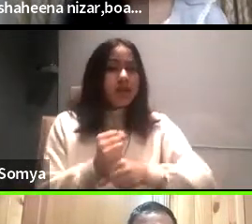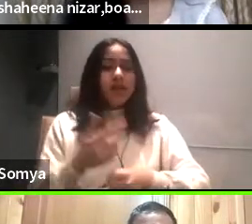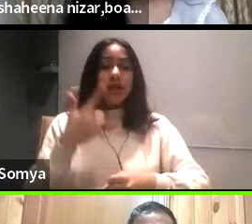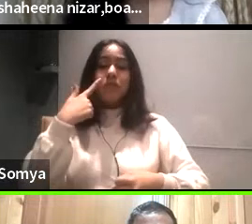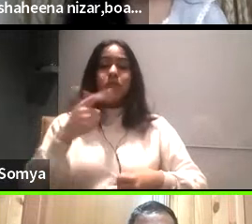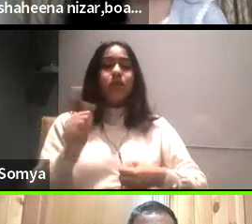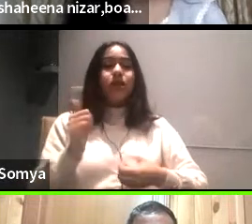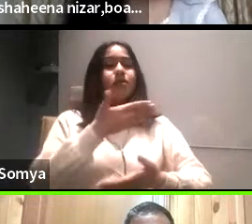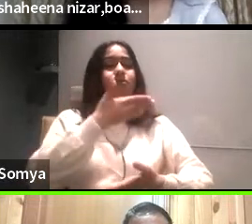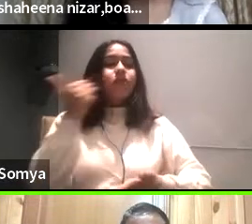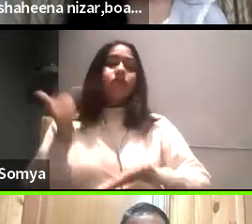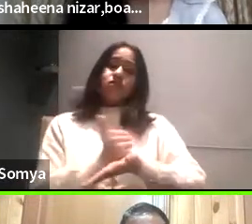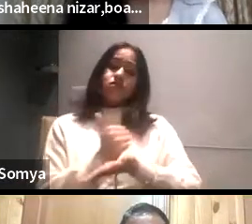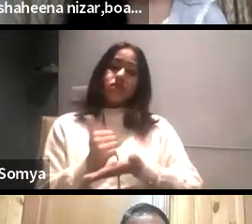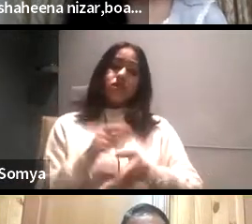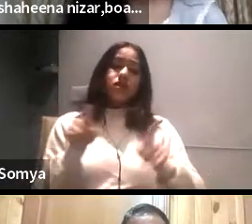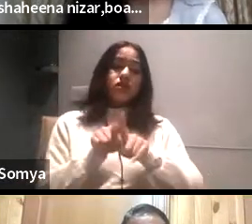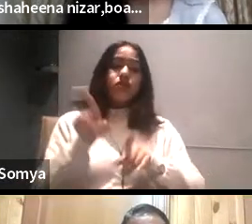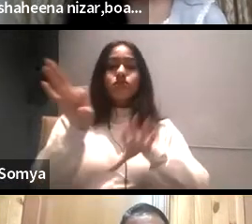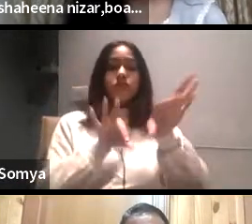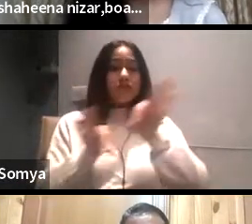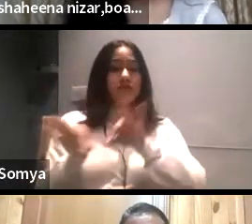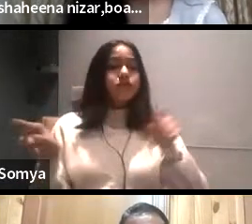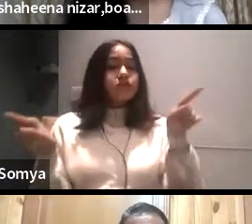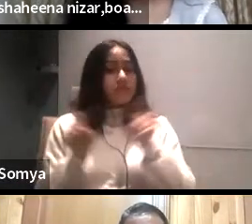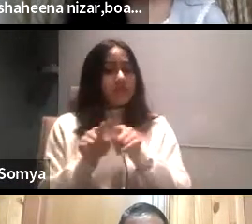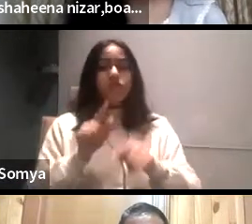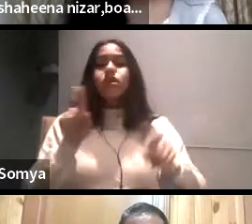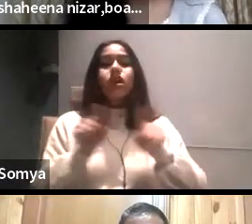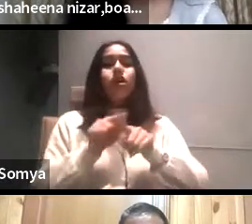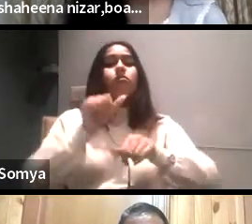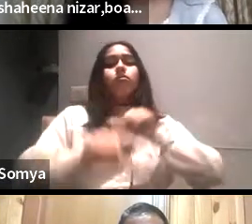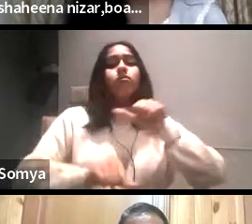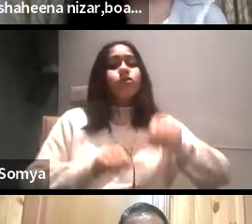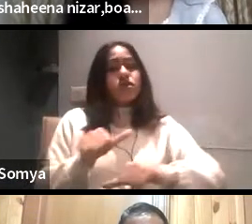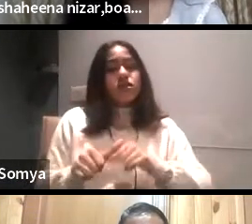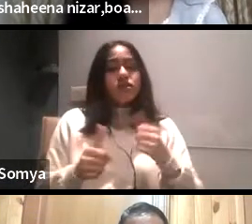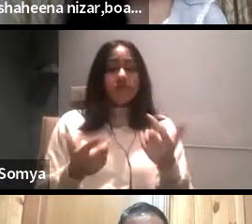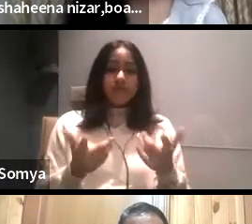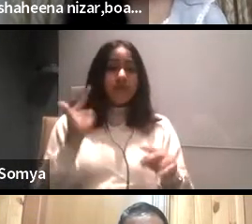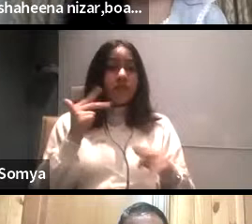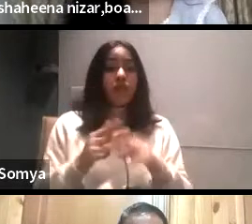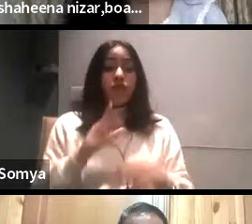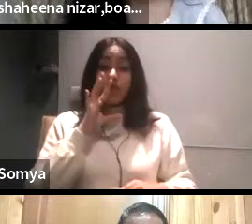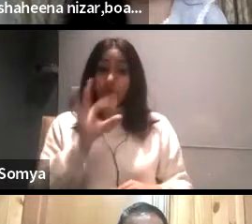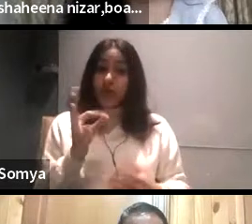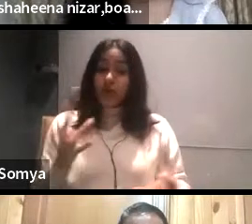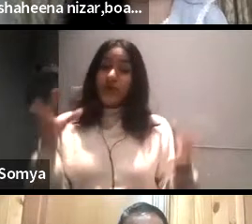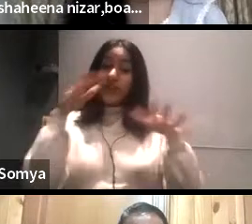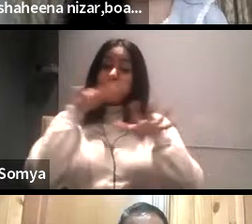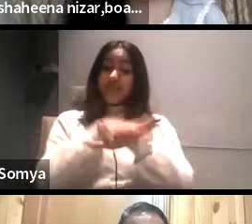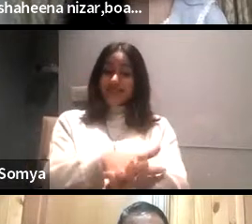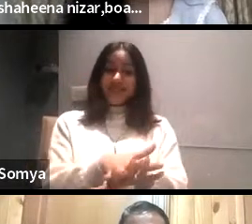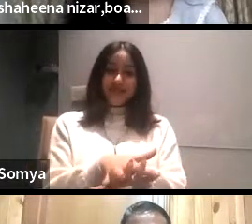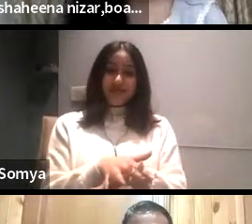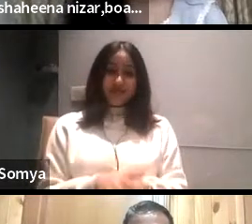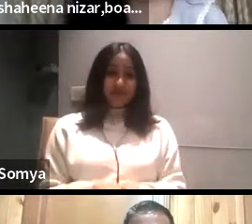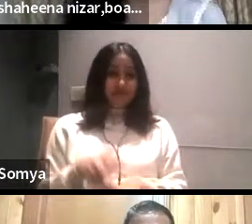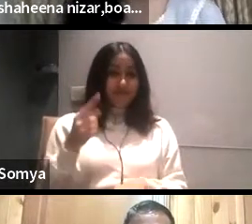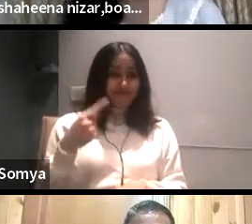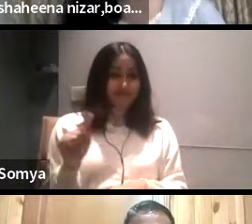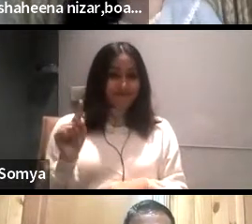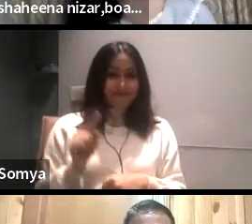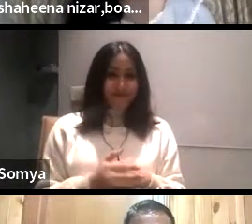and hiring best practices and this and processes so that we are truly inclusive.